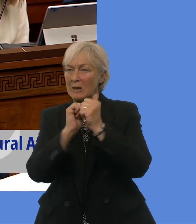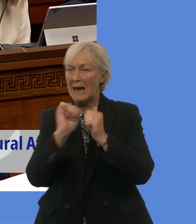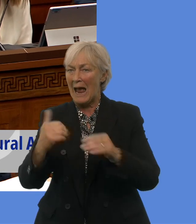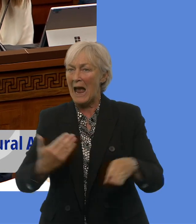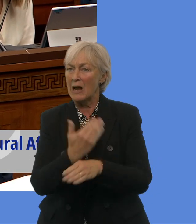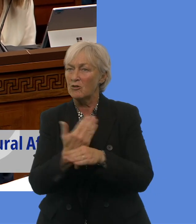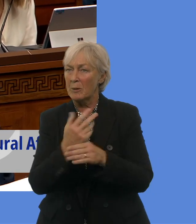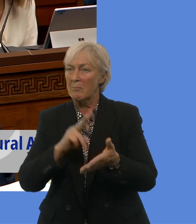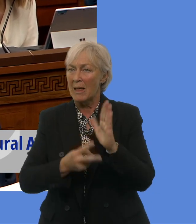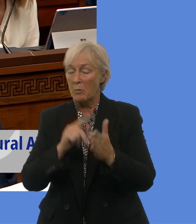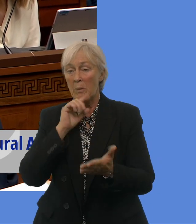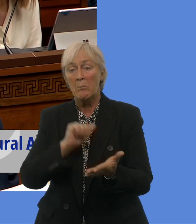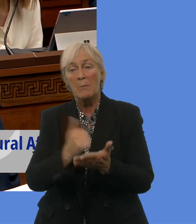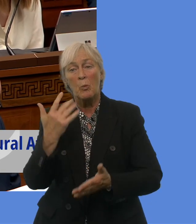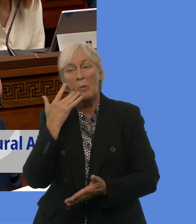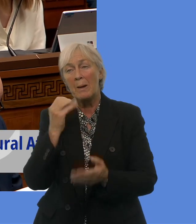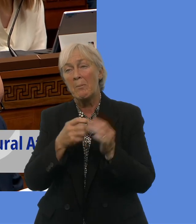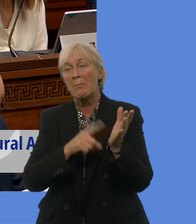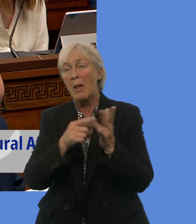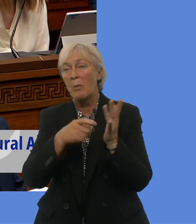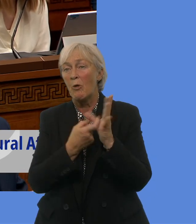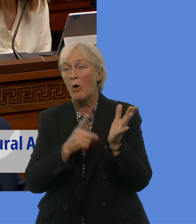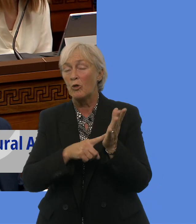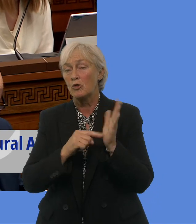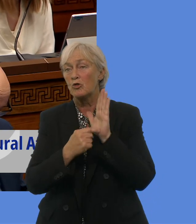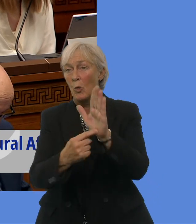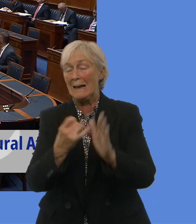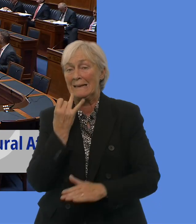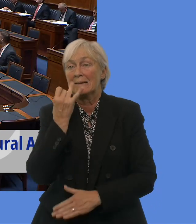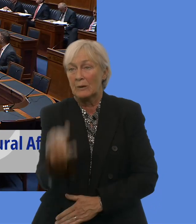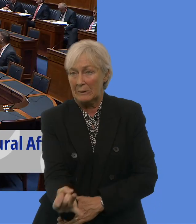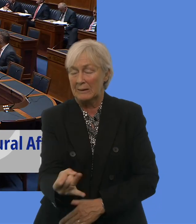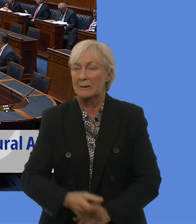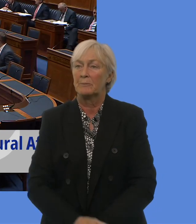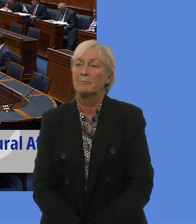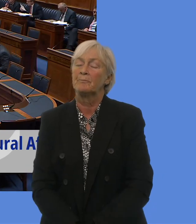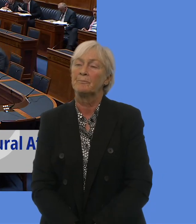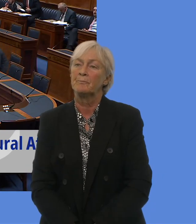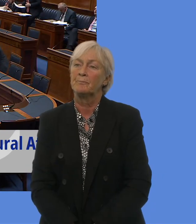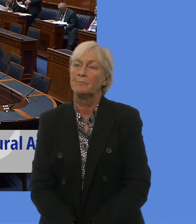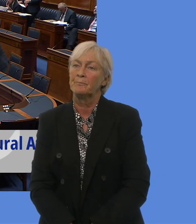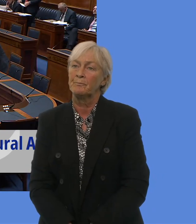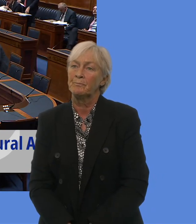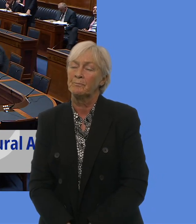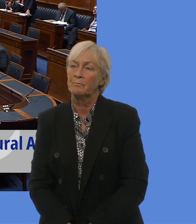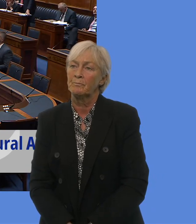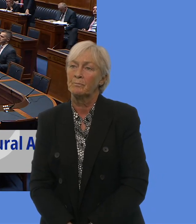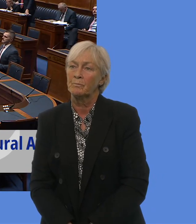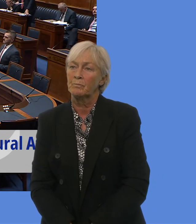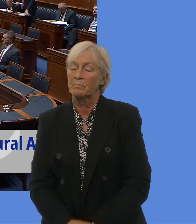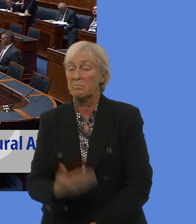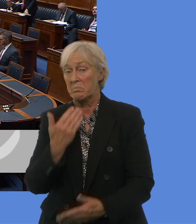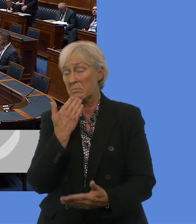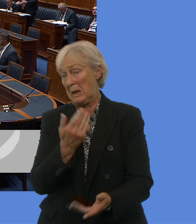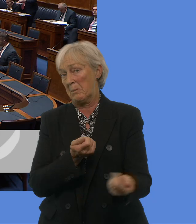I intend to publish at the Balmoral Show, which I'm looking forward to because it's next week. Mr Dunn. Thank you, Mr. Speaker, and thank the